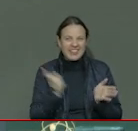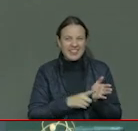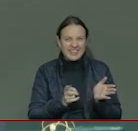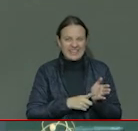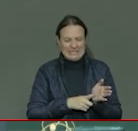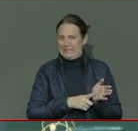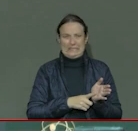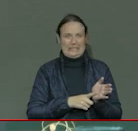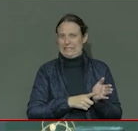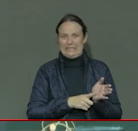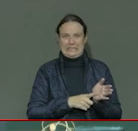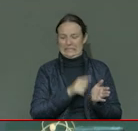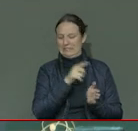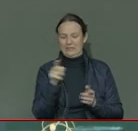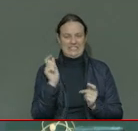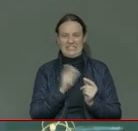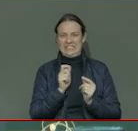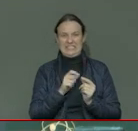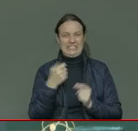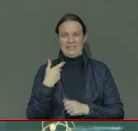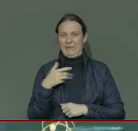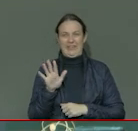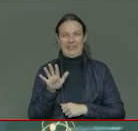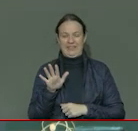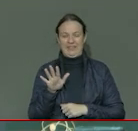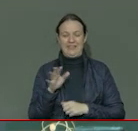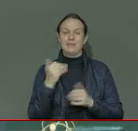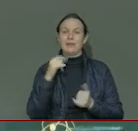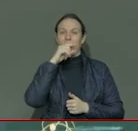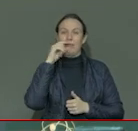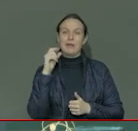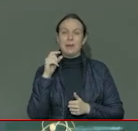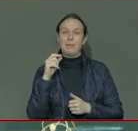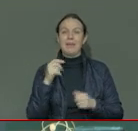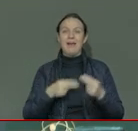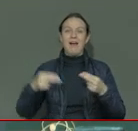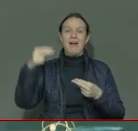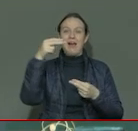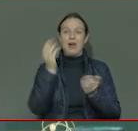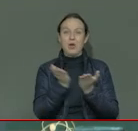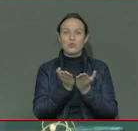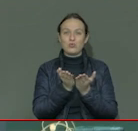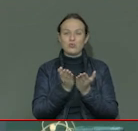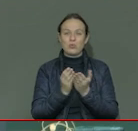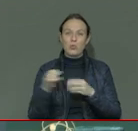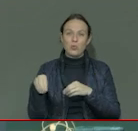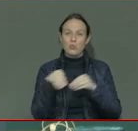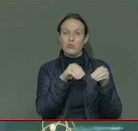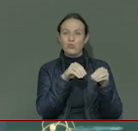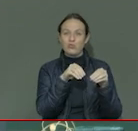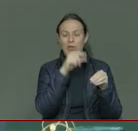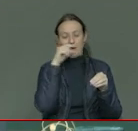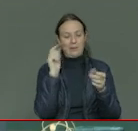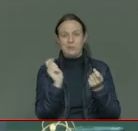you. So he realized, I don't want this. So when he goes to high school, immediately, and like you